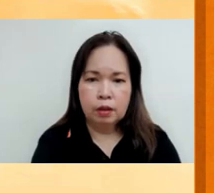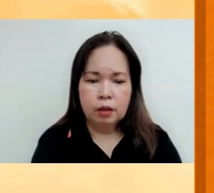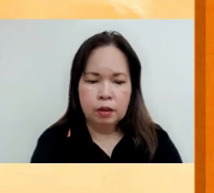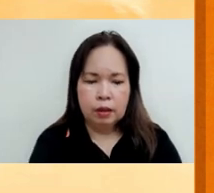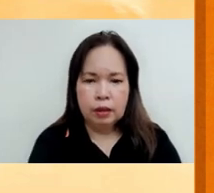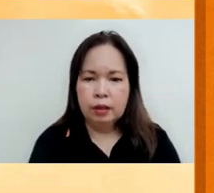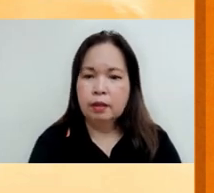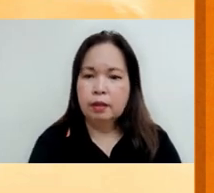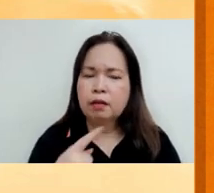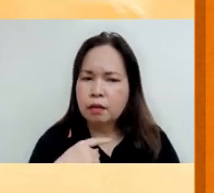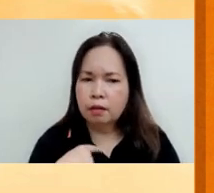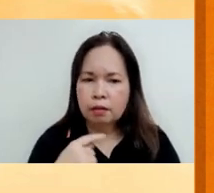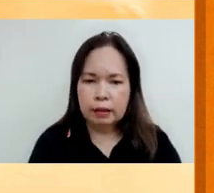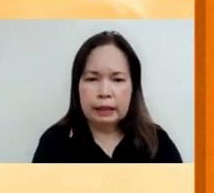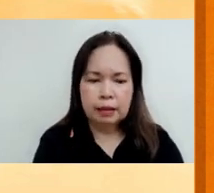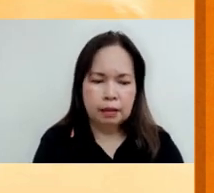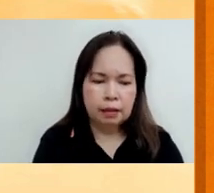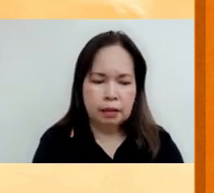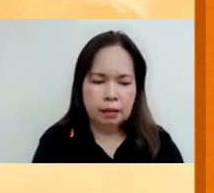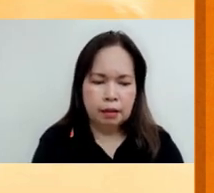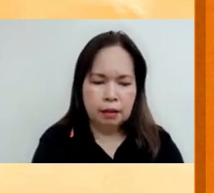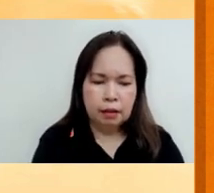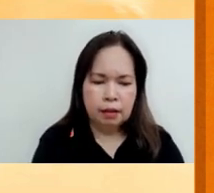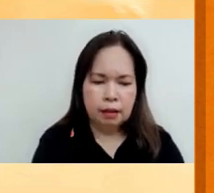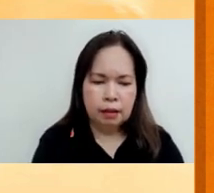difficult to do that if you don't interact with others, or